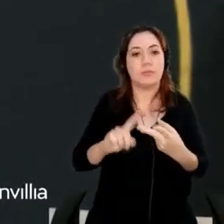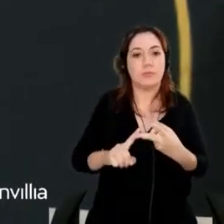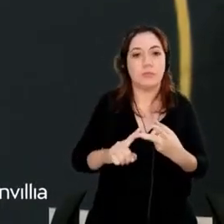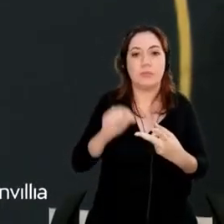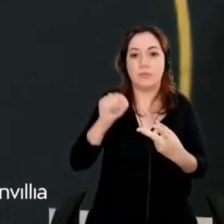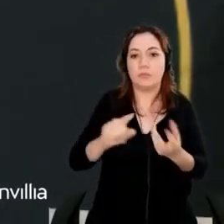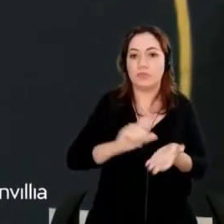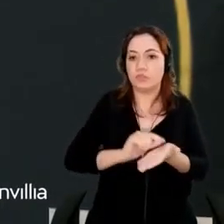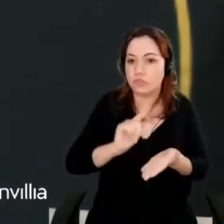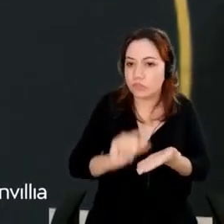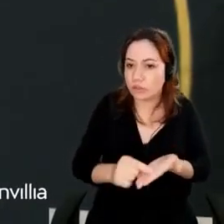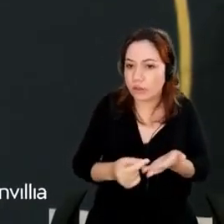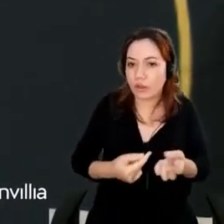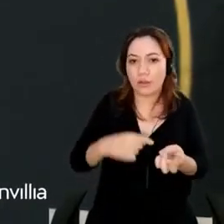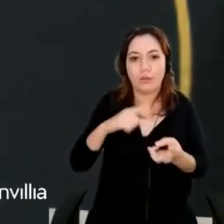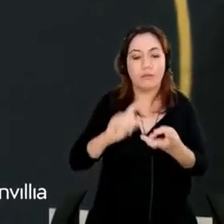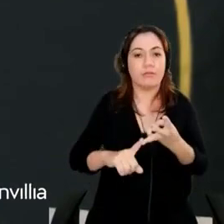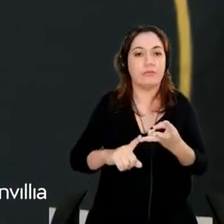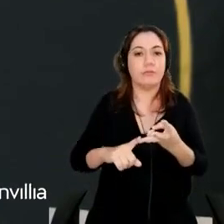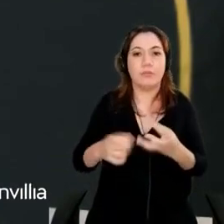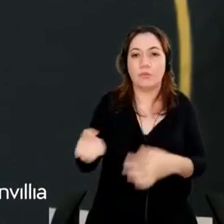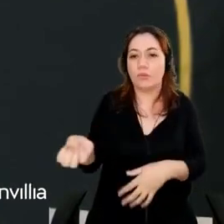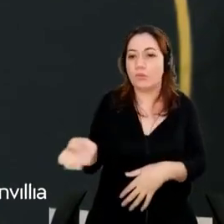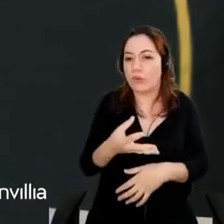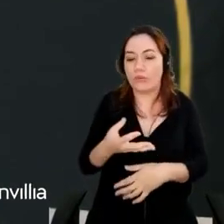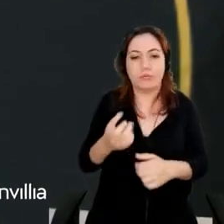that. And after